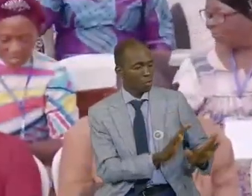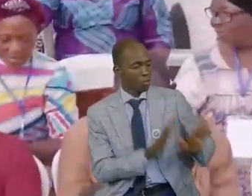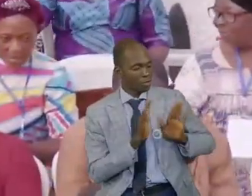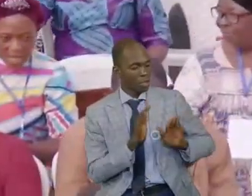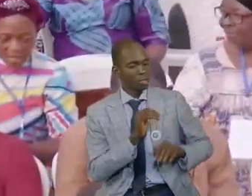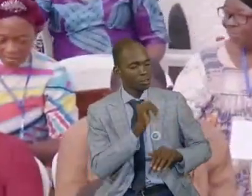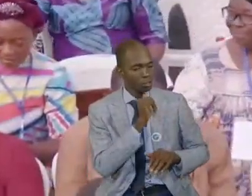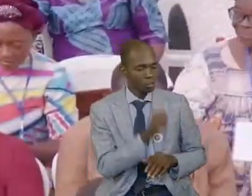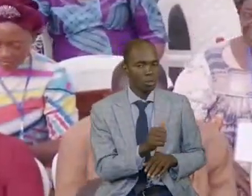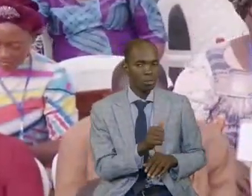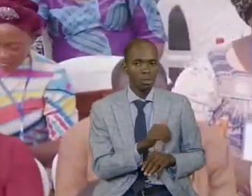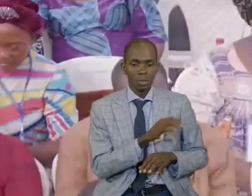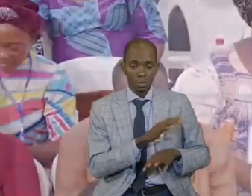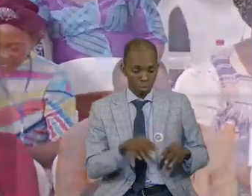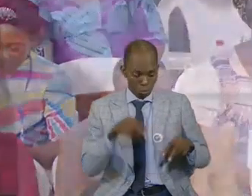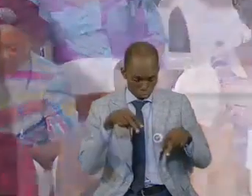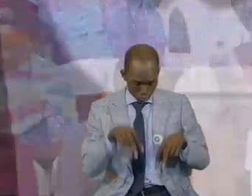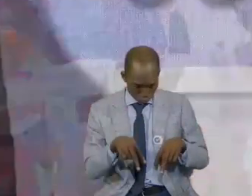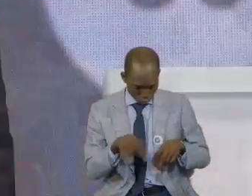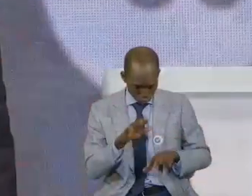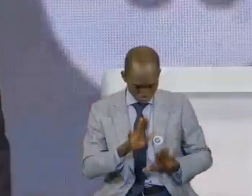Don't look down. Look at his face.